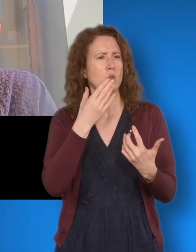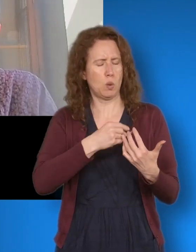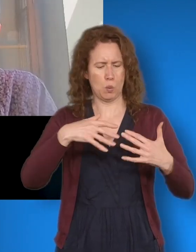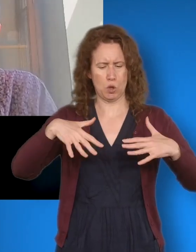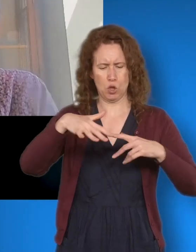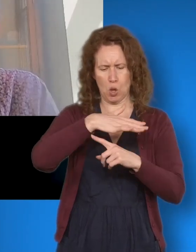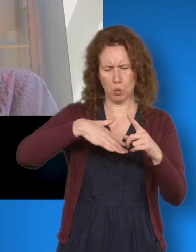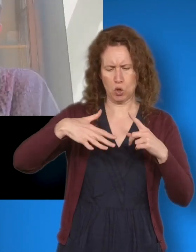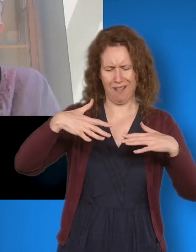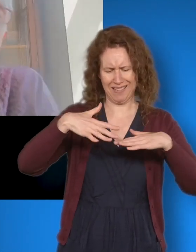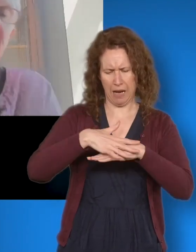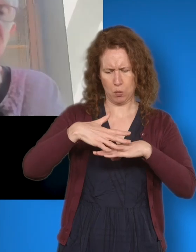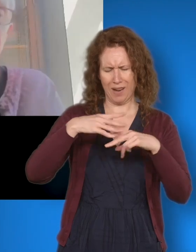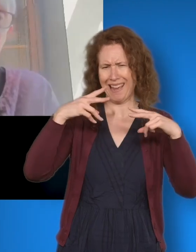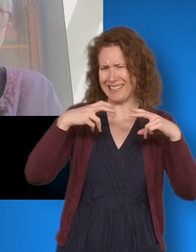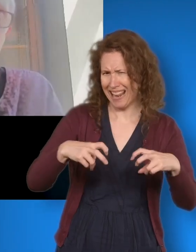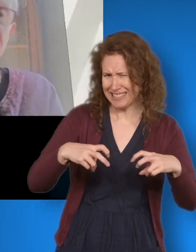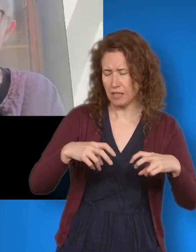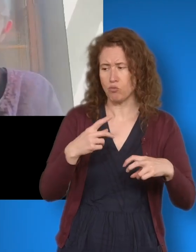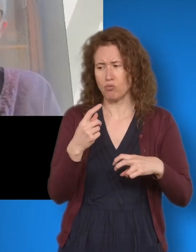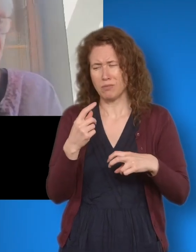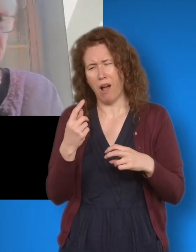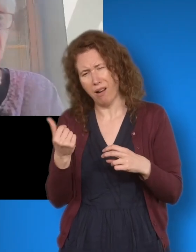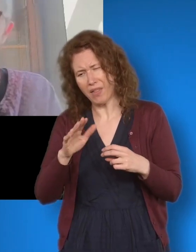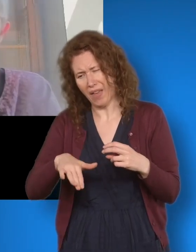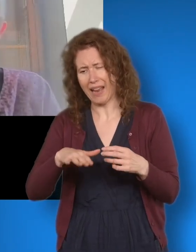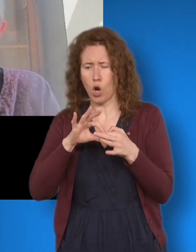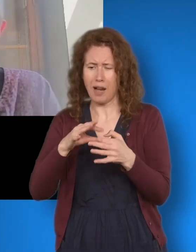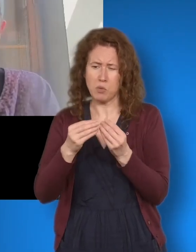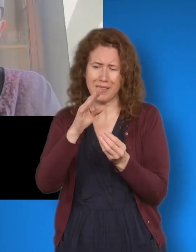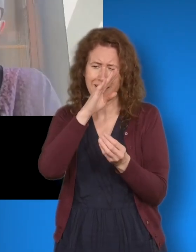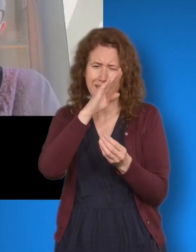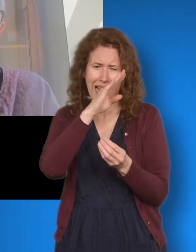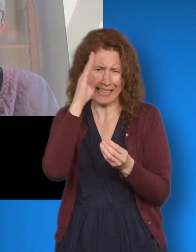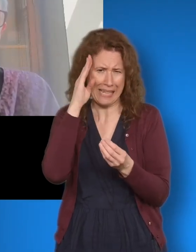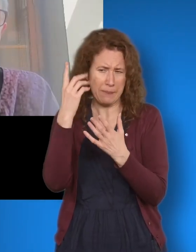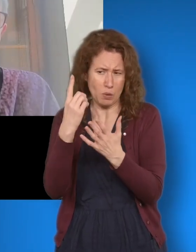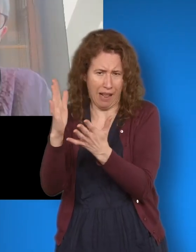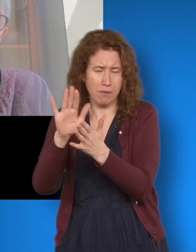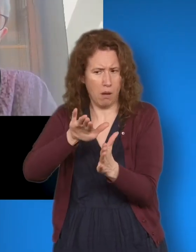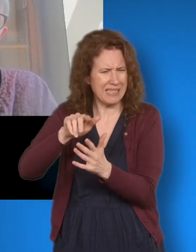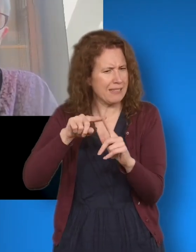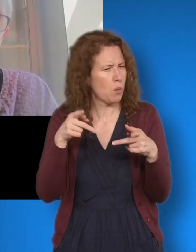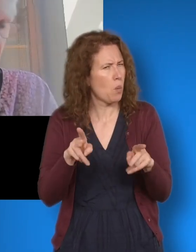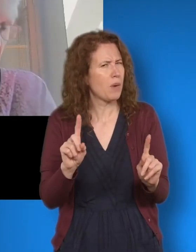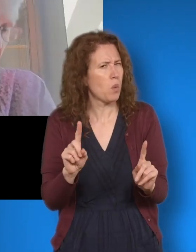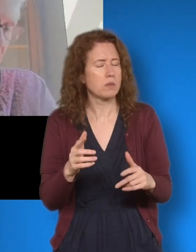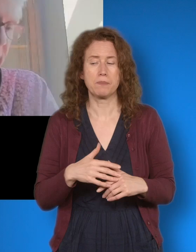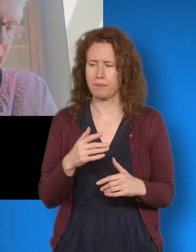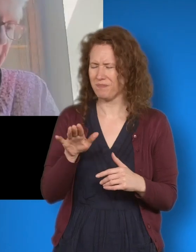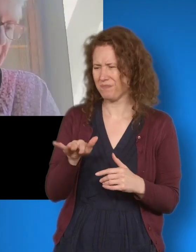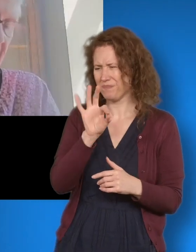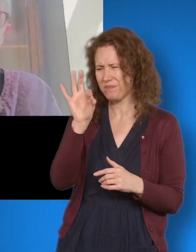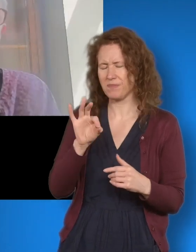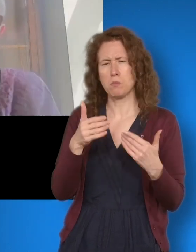social network analysis other than collaborating with researchers such as yourself who do? So I guess this is a question is about,